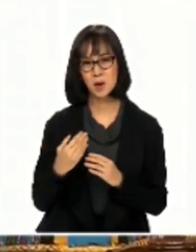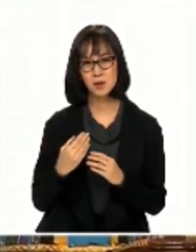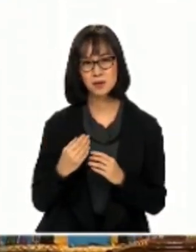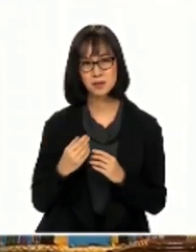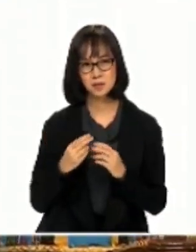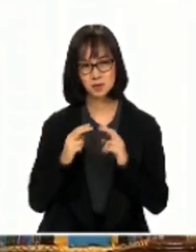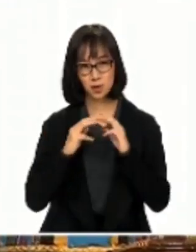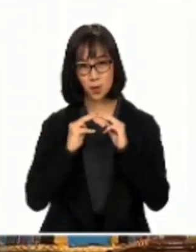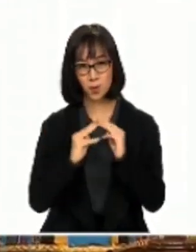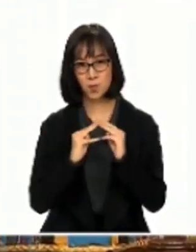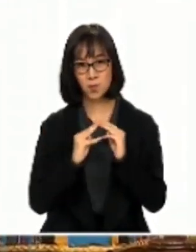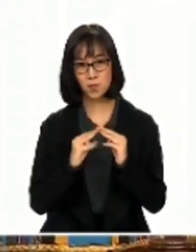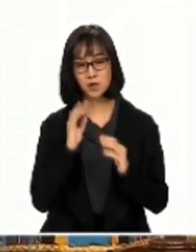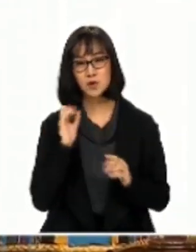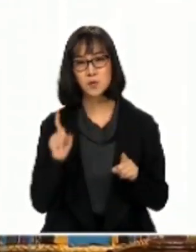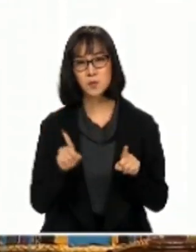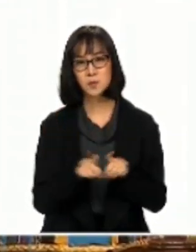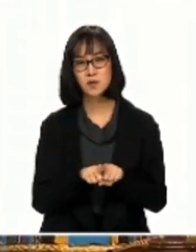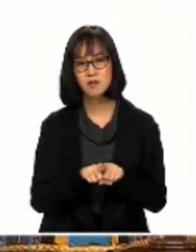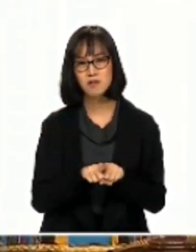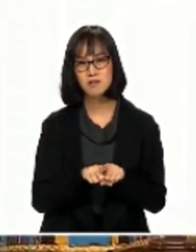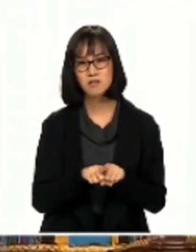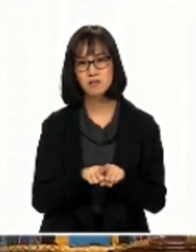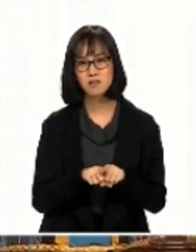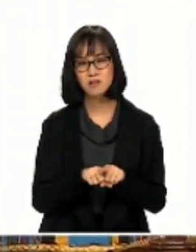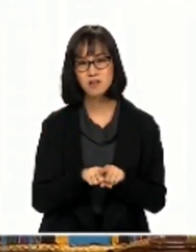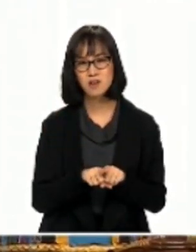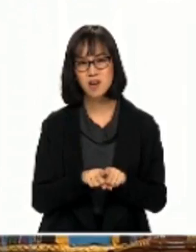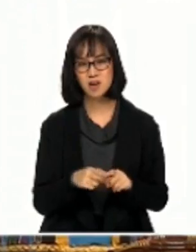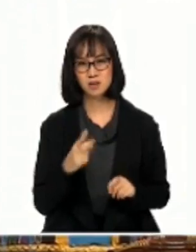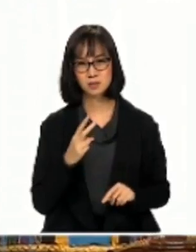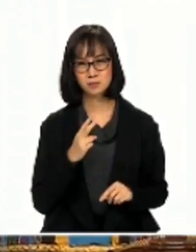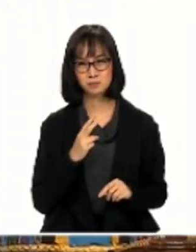Abdul Ghair Alonto, envisioned